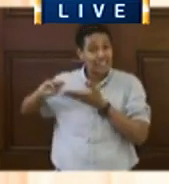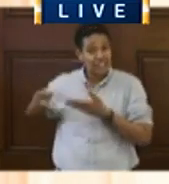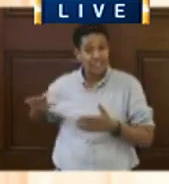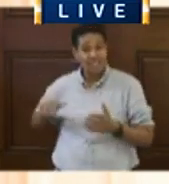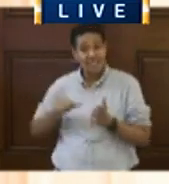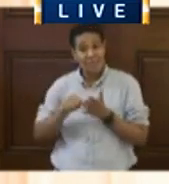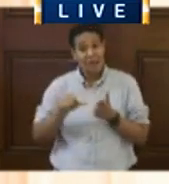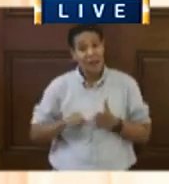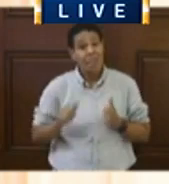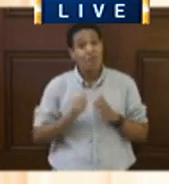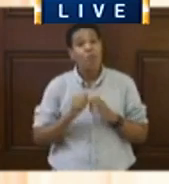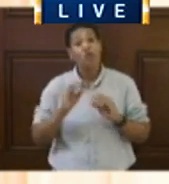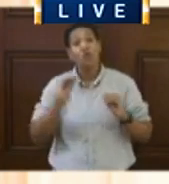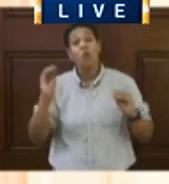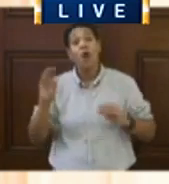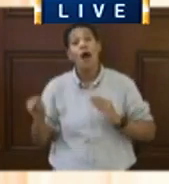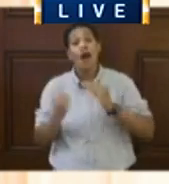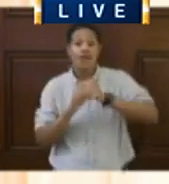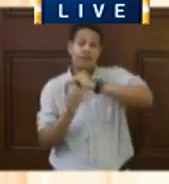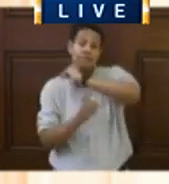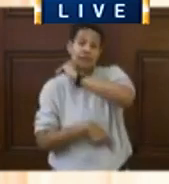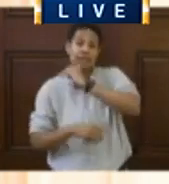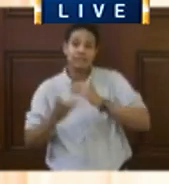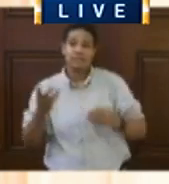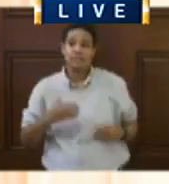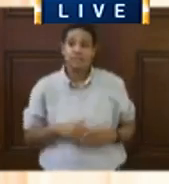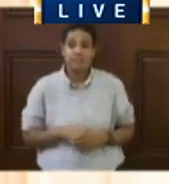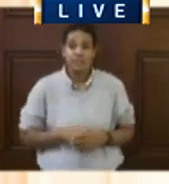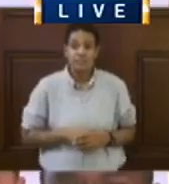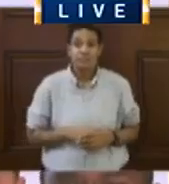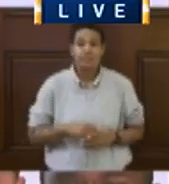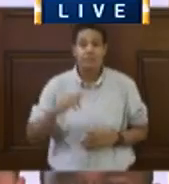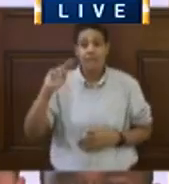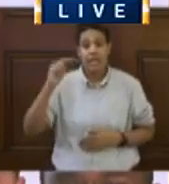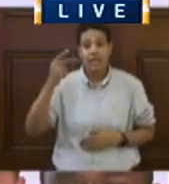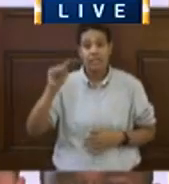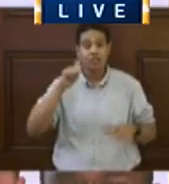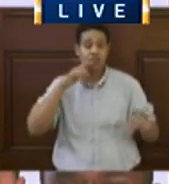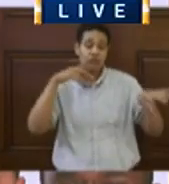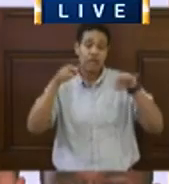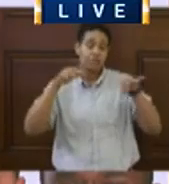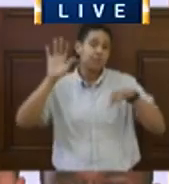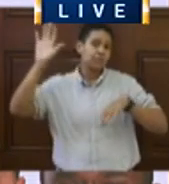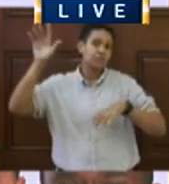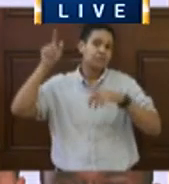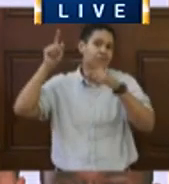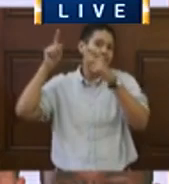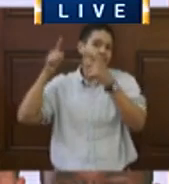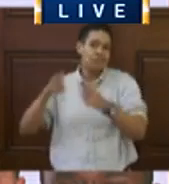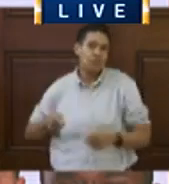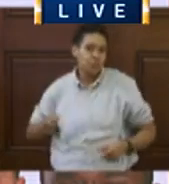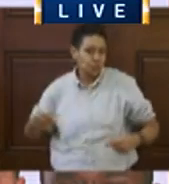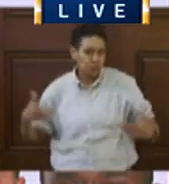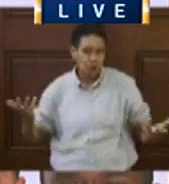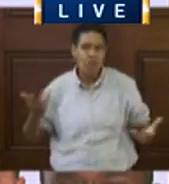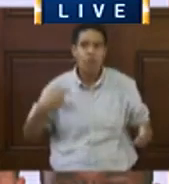no added penalties afterward? Well, the NHD has outlined its measures. We have cut the